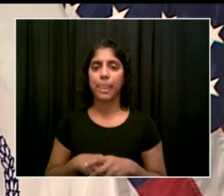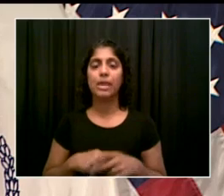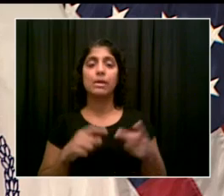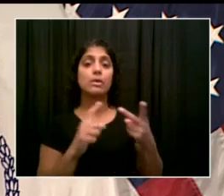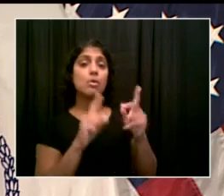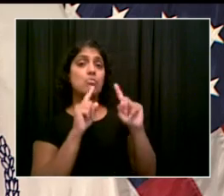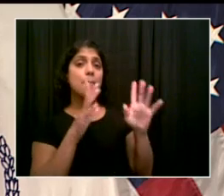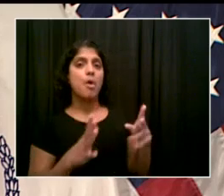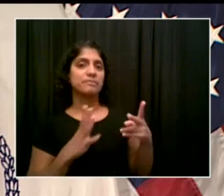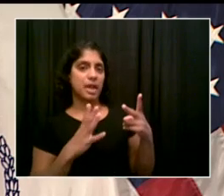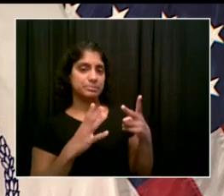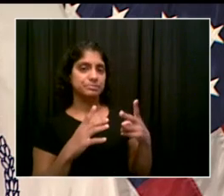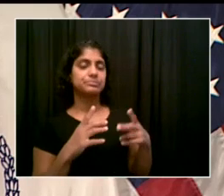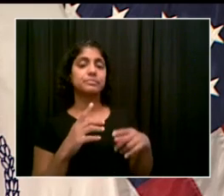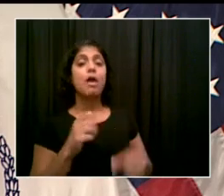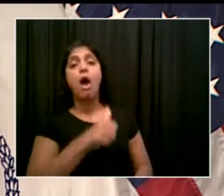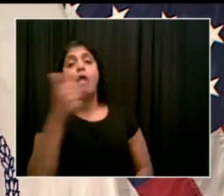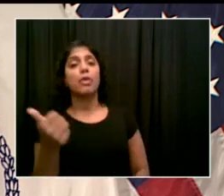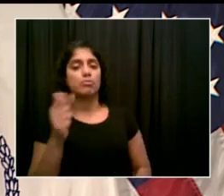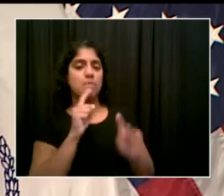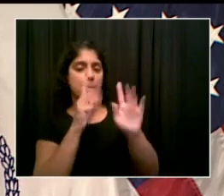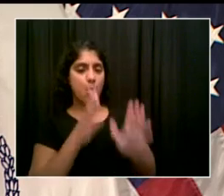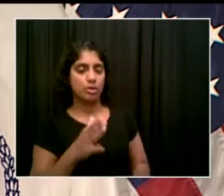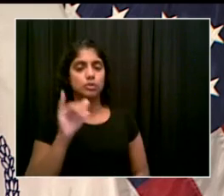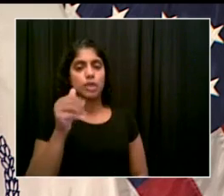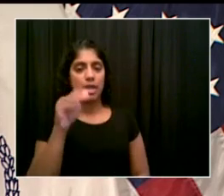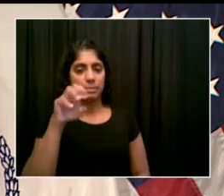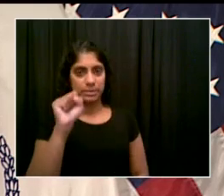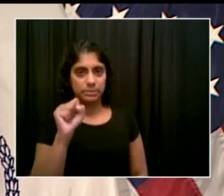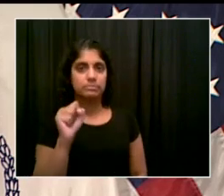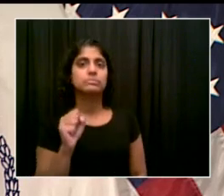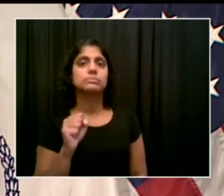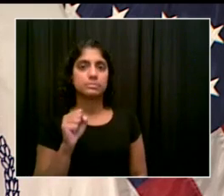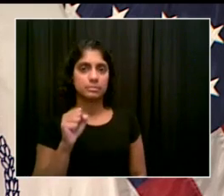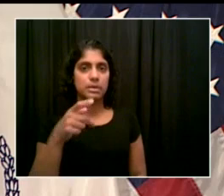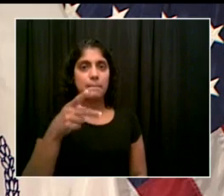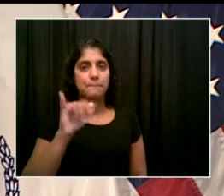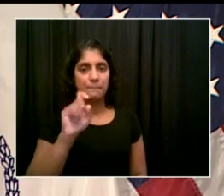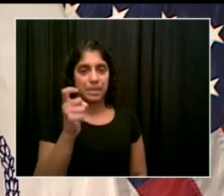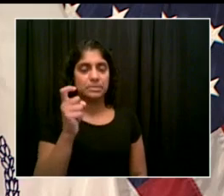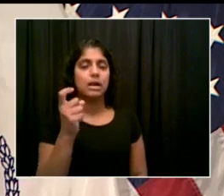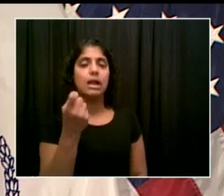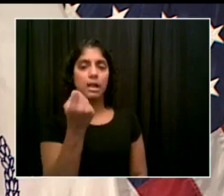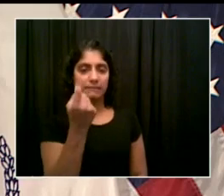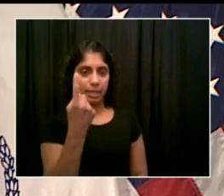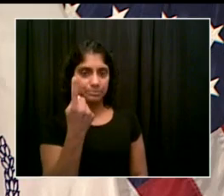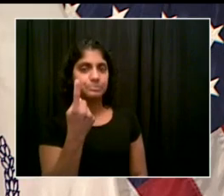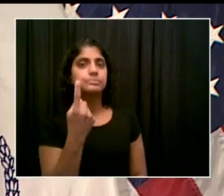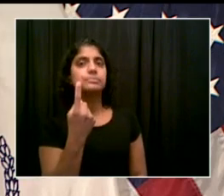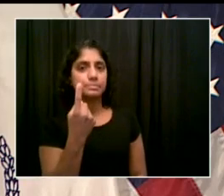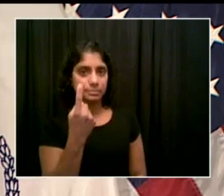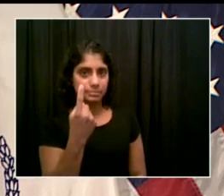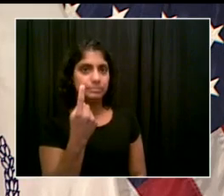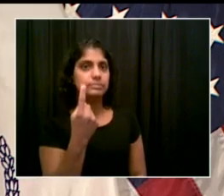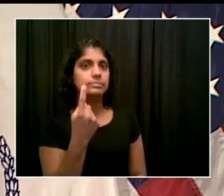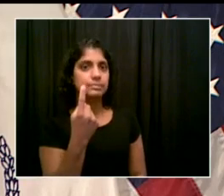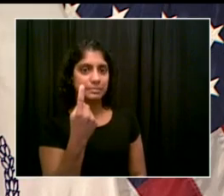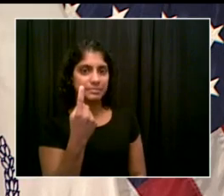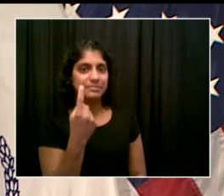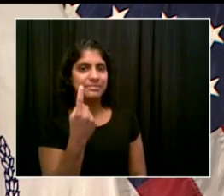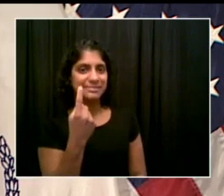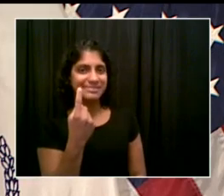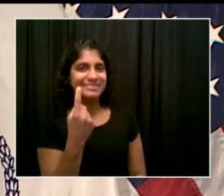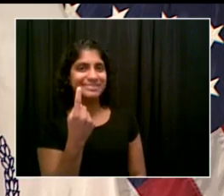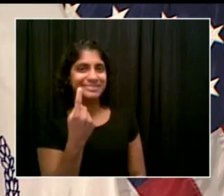Okay, great. I'm batting cleanup here. Thank you. We have faith in you. There's runners on base, James. We have faith in